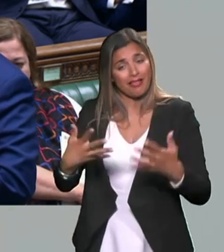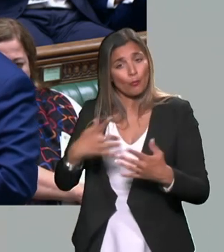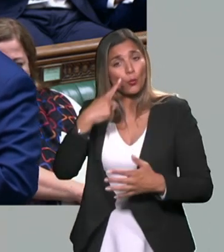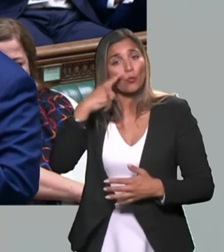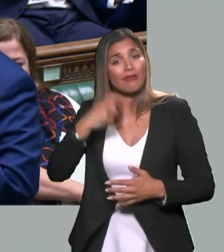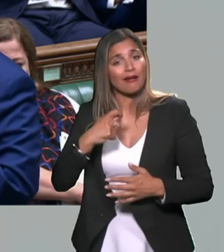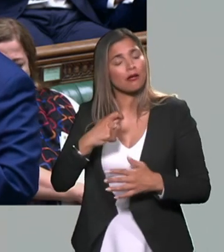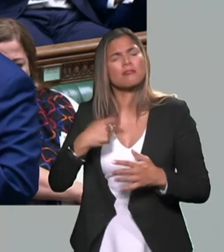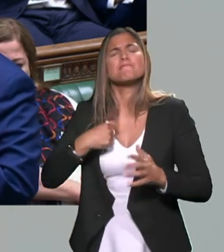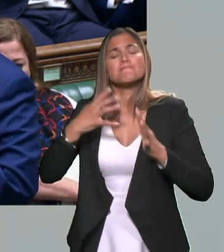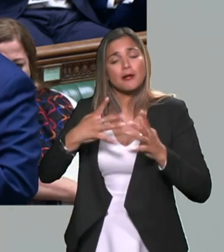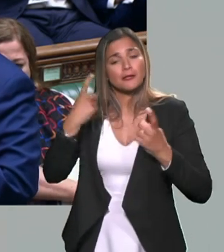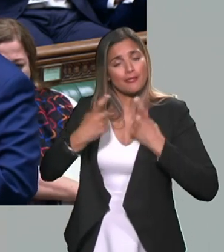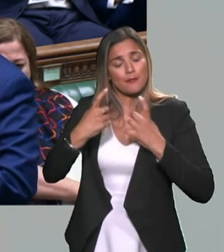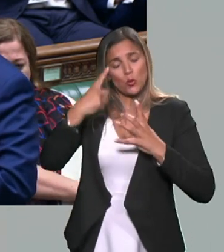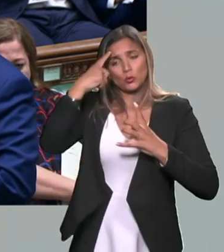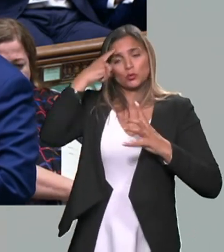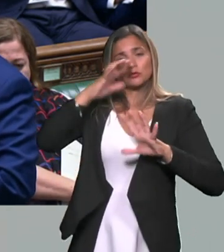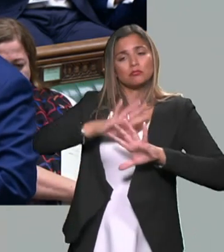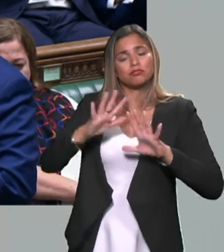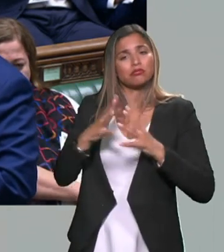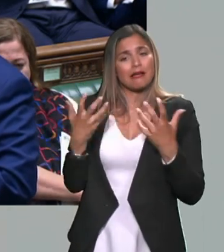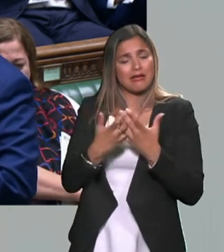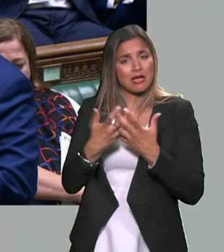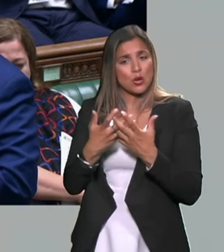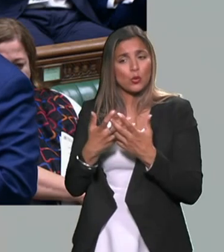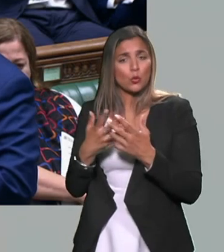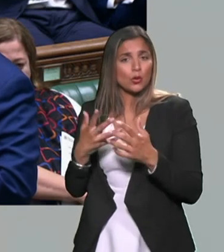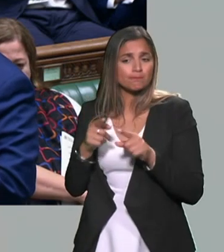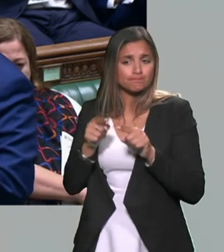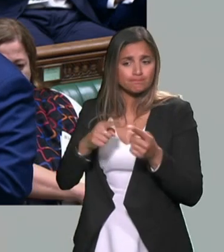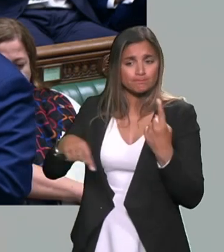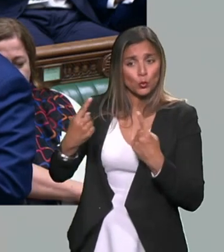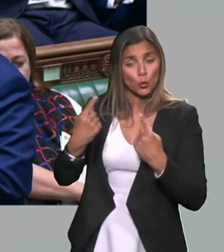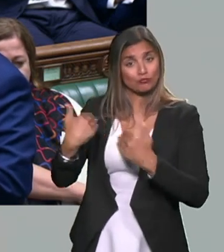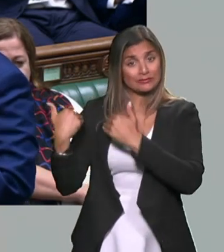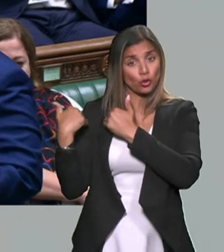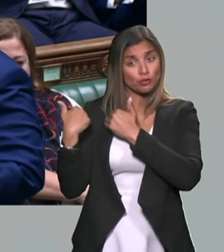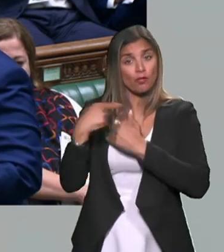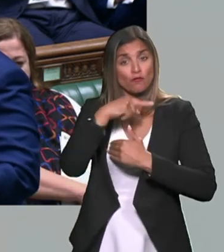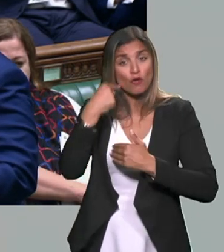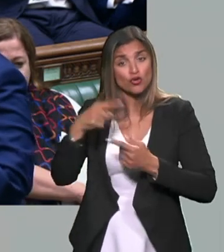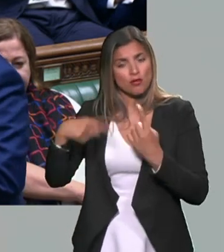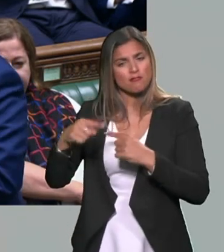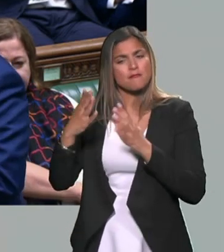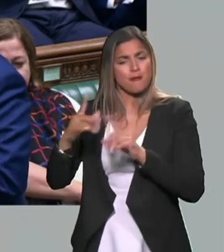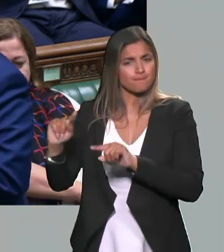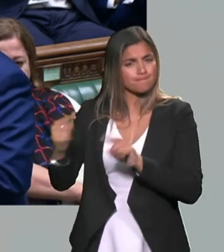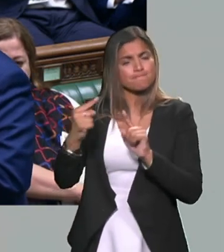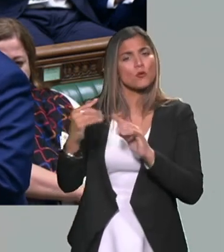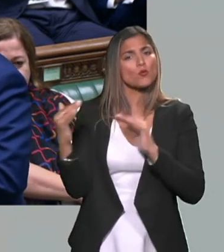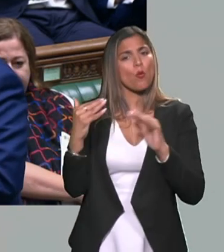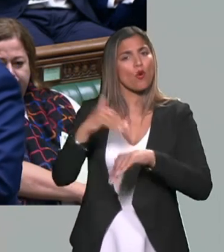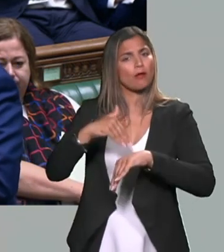sure that those responsible are ultimately held to account for crimes against humanity. Mr. Speaker, the